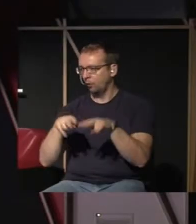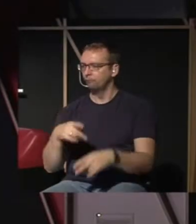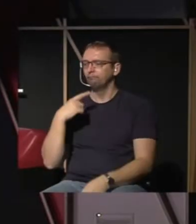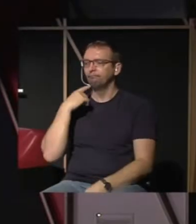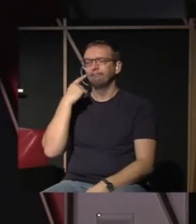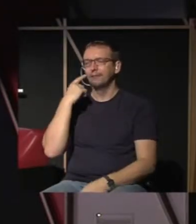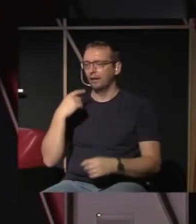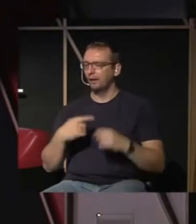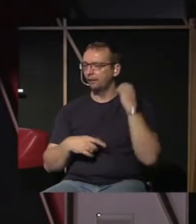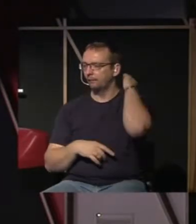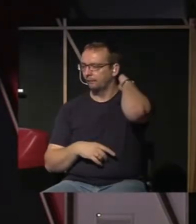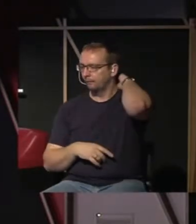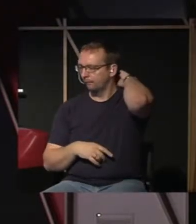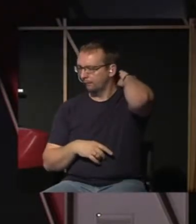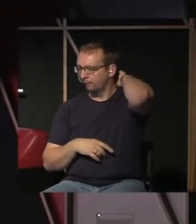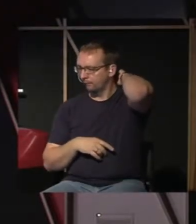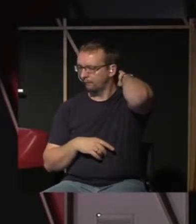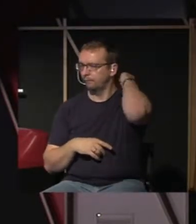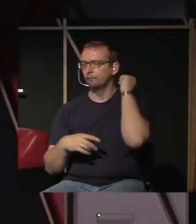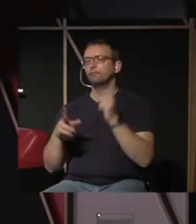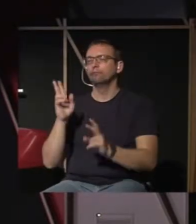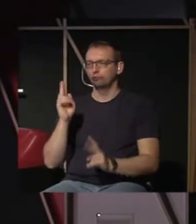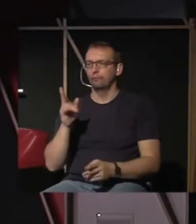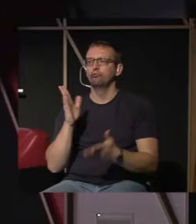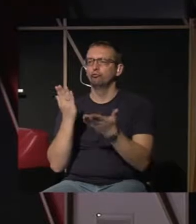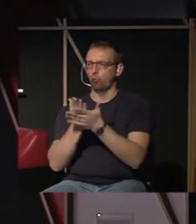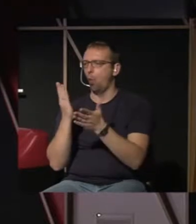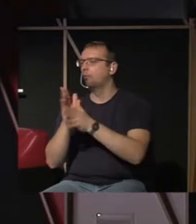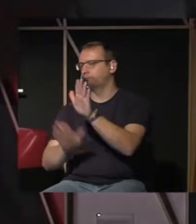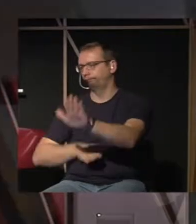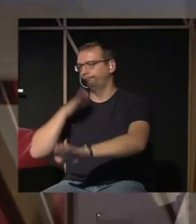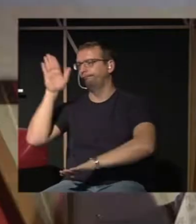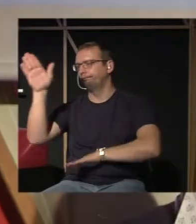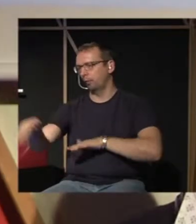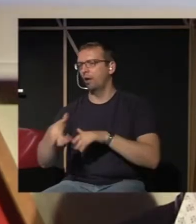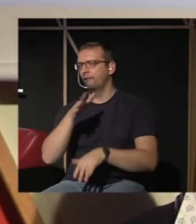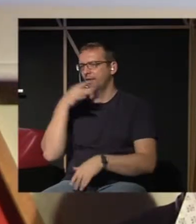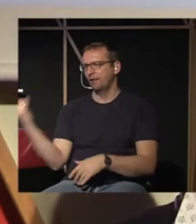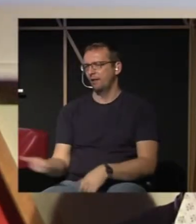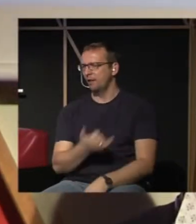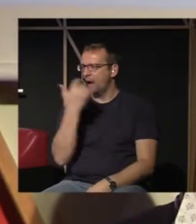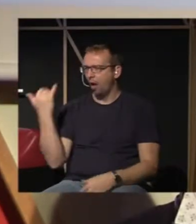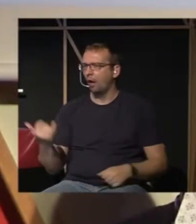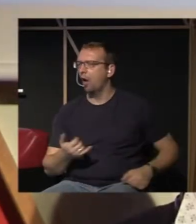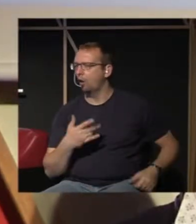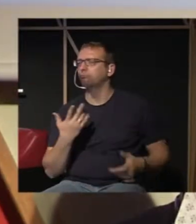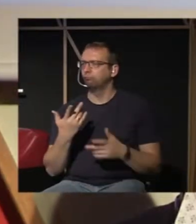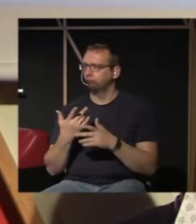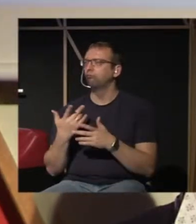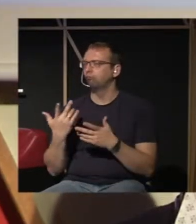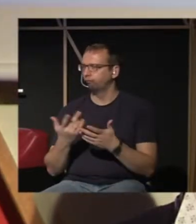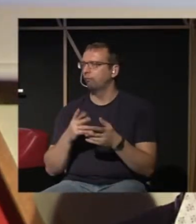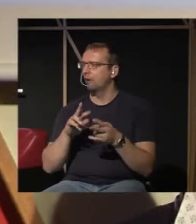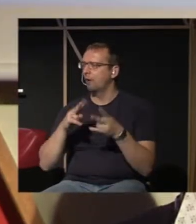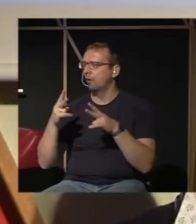years and there's been a lot of progress. You monitor a lot on social media about the feedback that you get from colourblind people. What